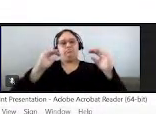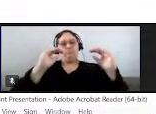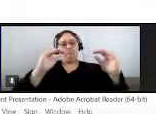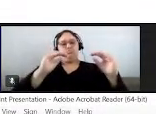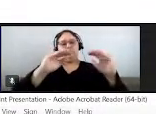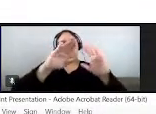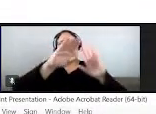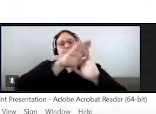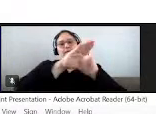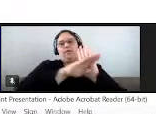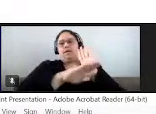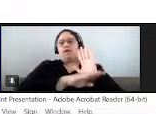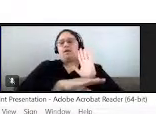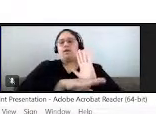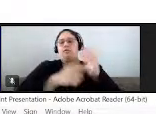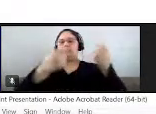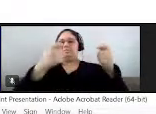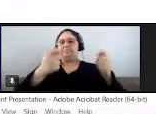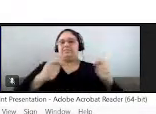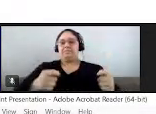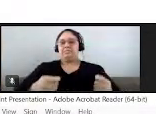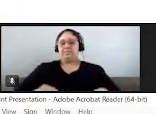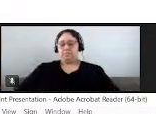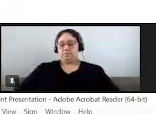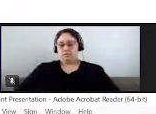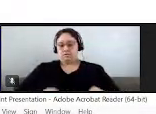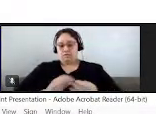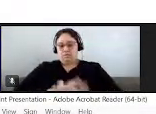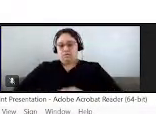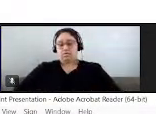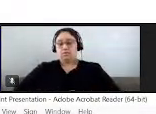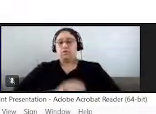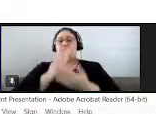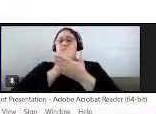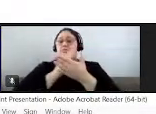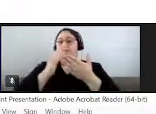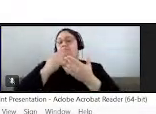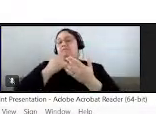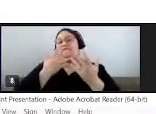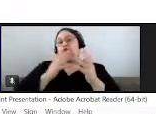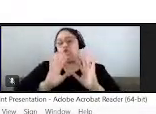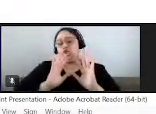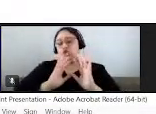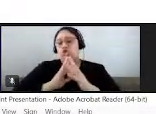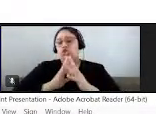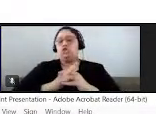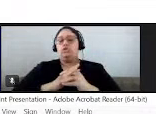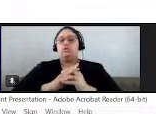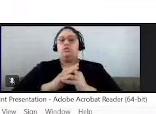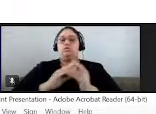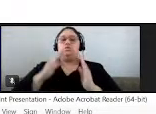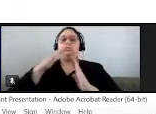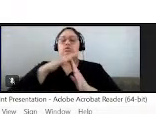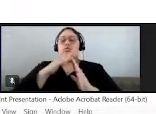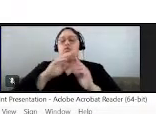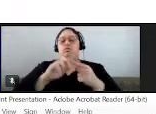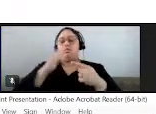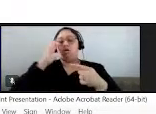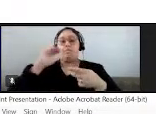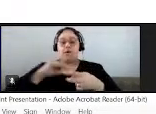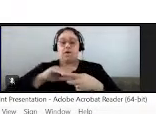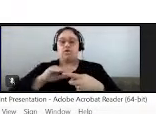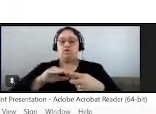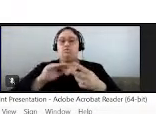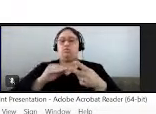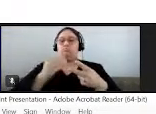would be spending on. Some of it has been mentioned, but it is mainly accommodation, it's